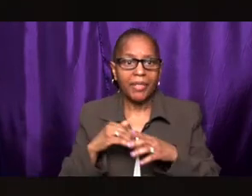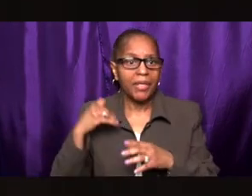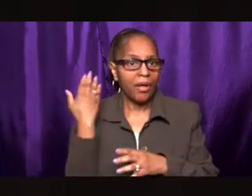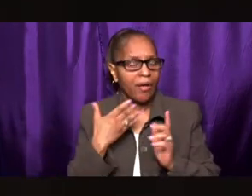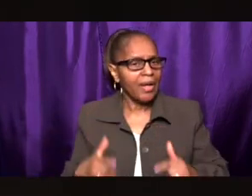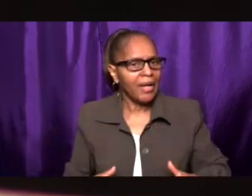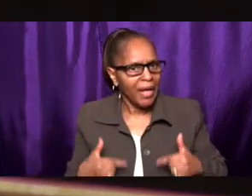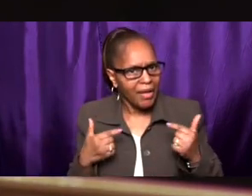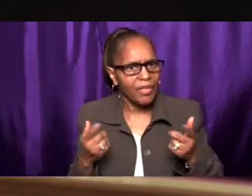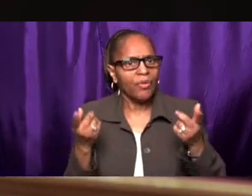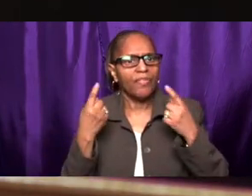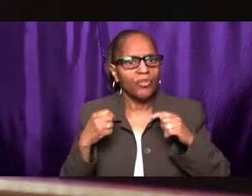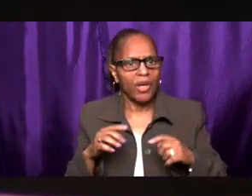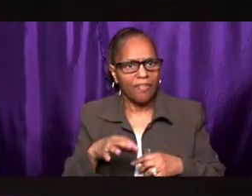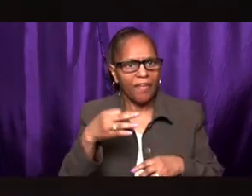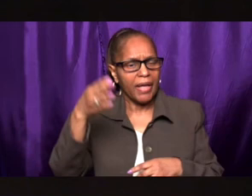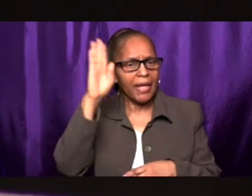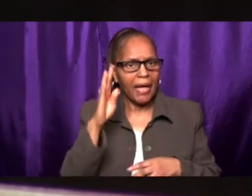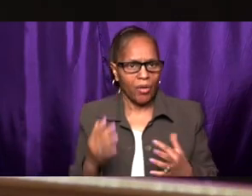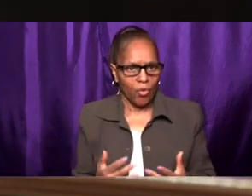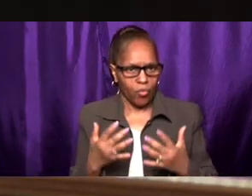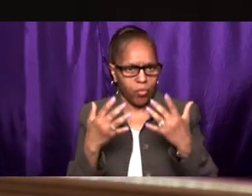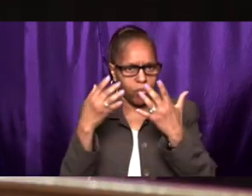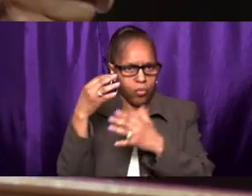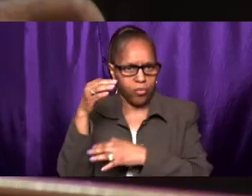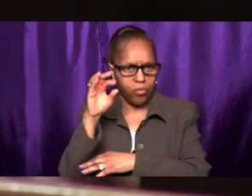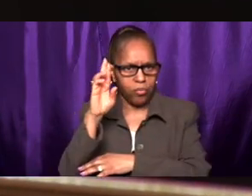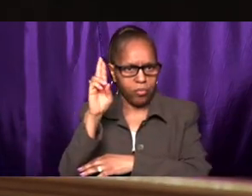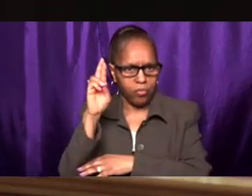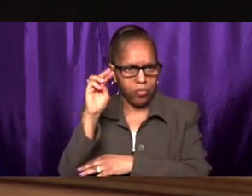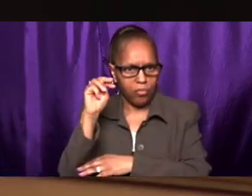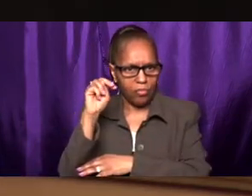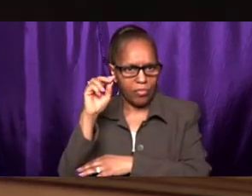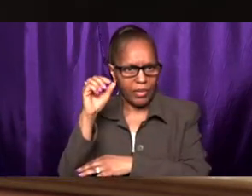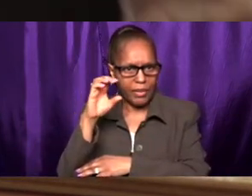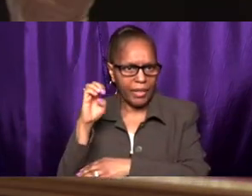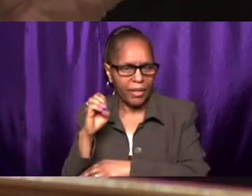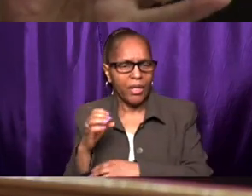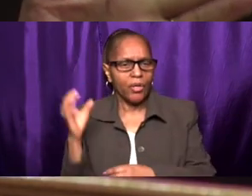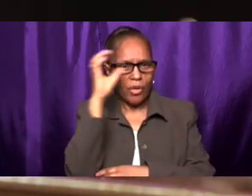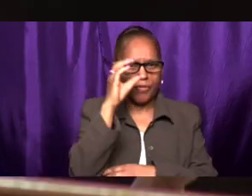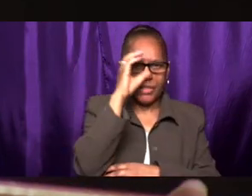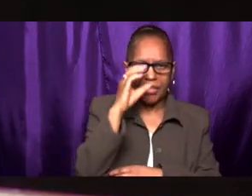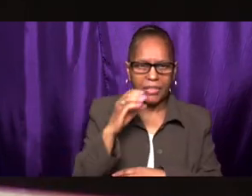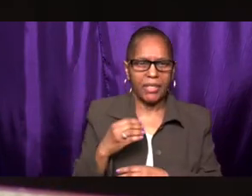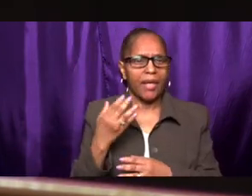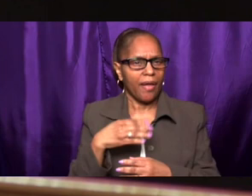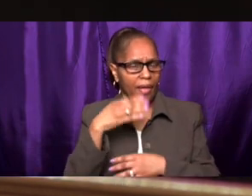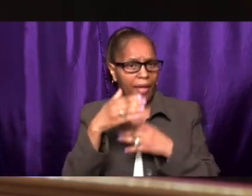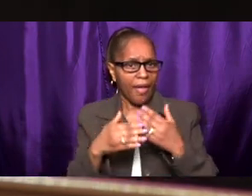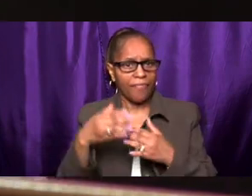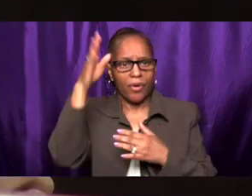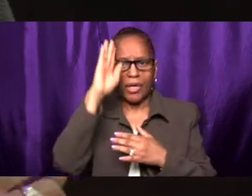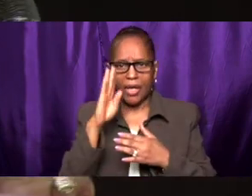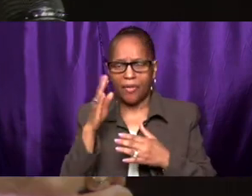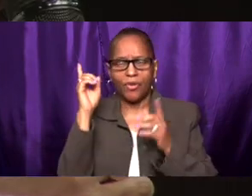to try to find God in the fiery furnace. You got to seek after God. You got to go after God. You got to go after